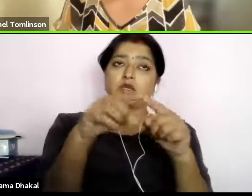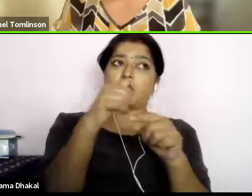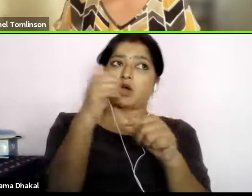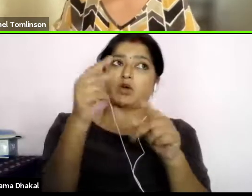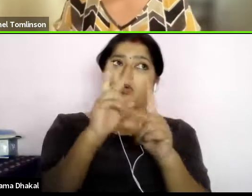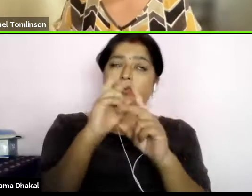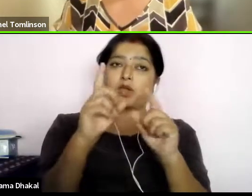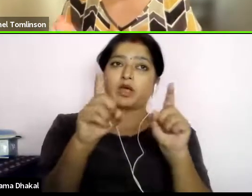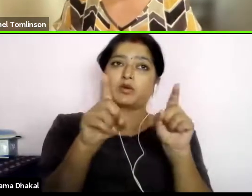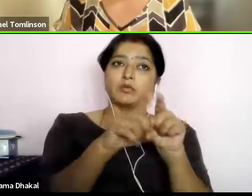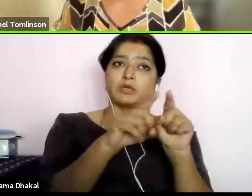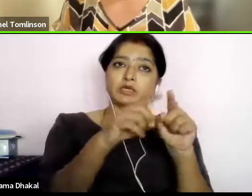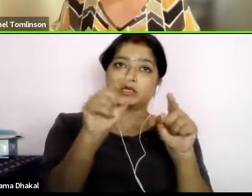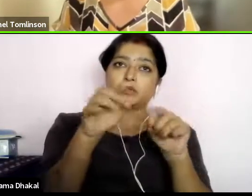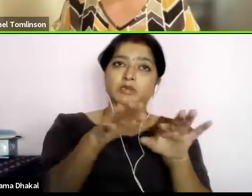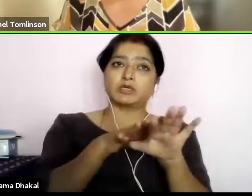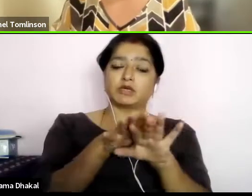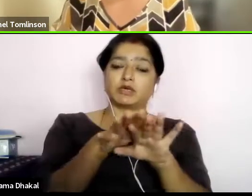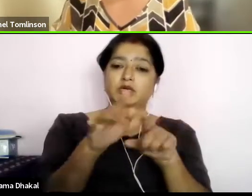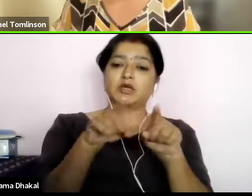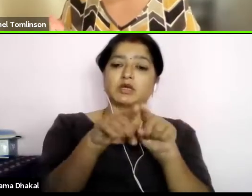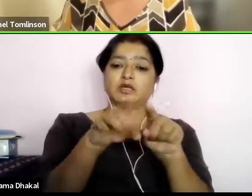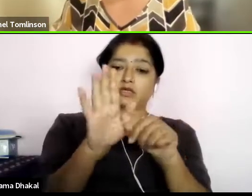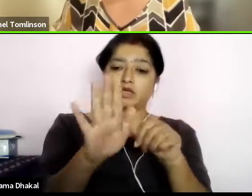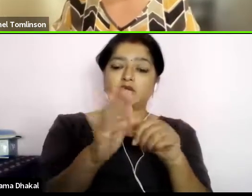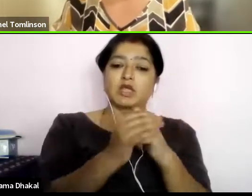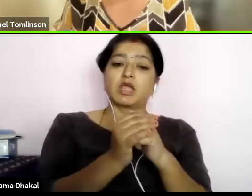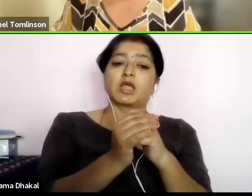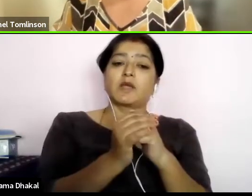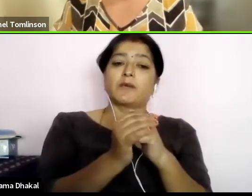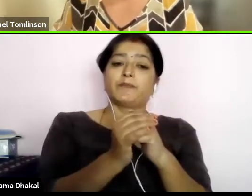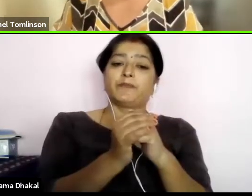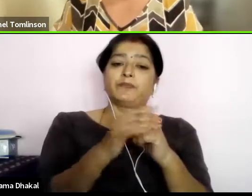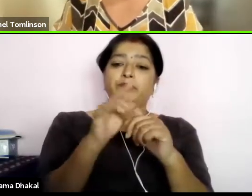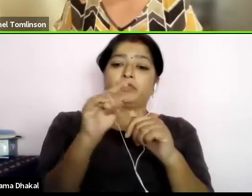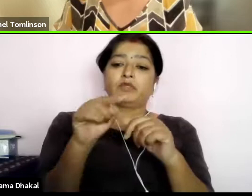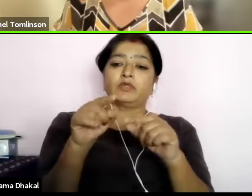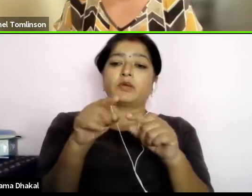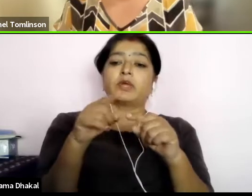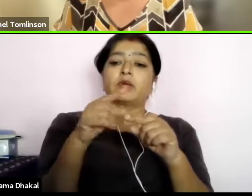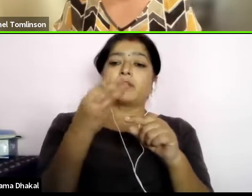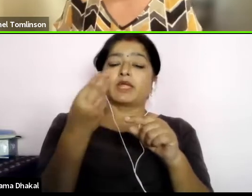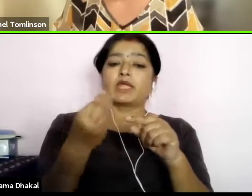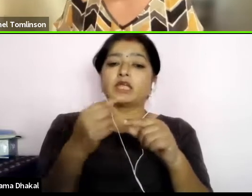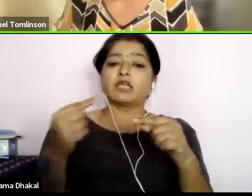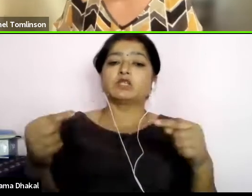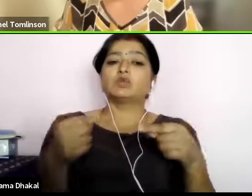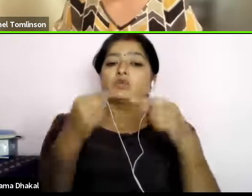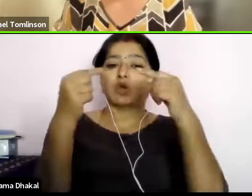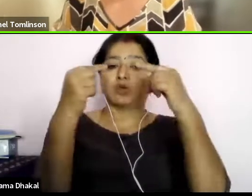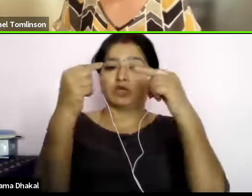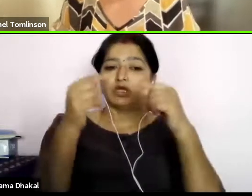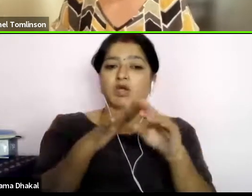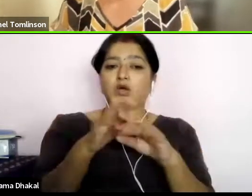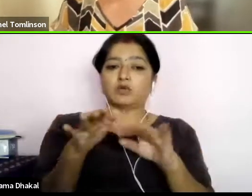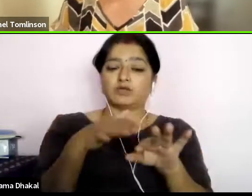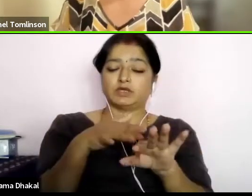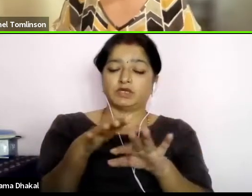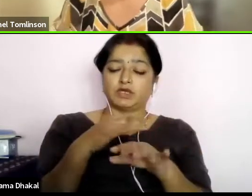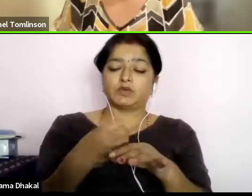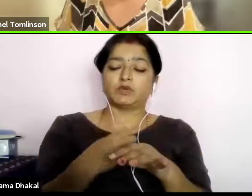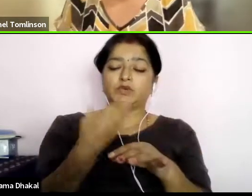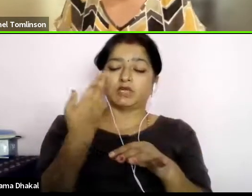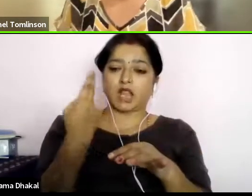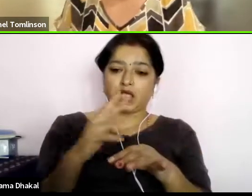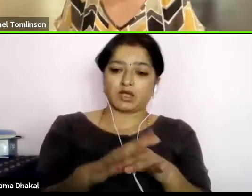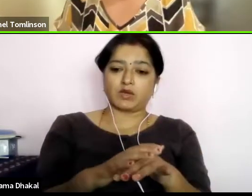much just for sharing and highlighting some of the problems just as it relates to, you know, empowerment being seen as this, oh yes, it's a concept and while it